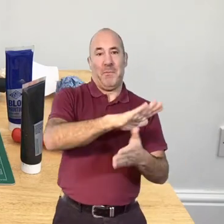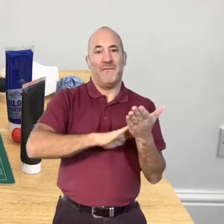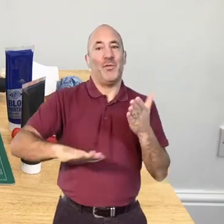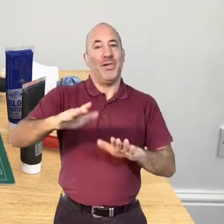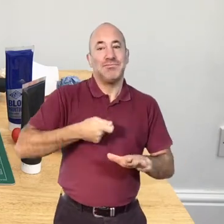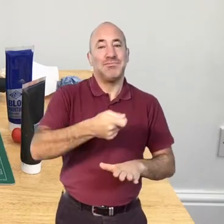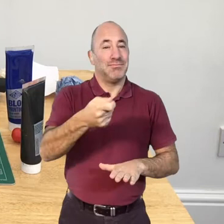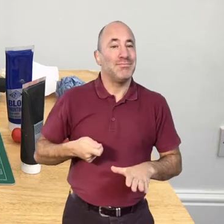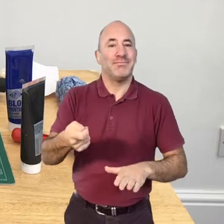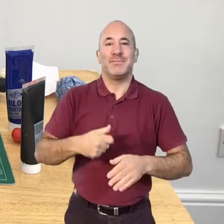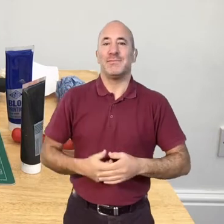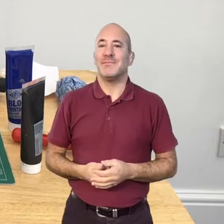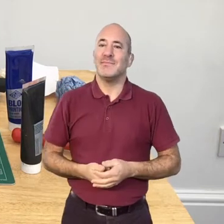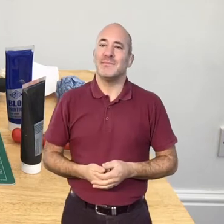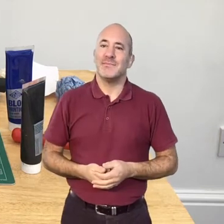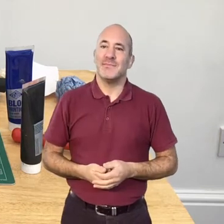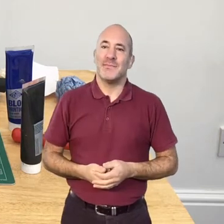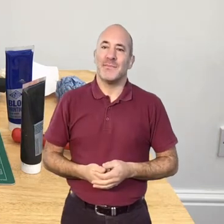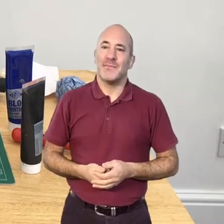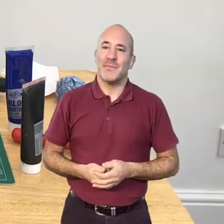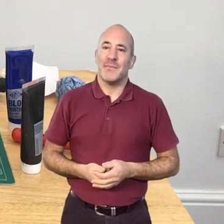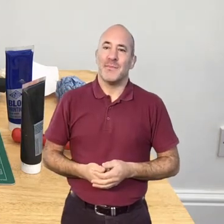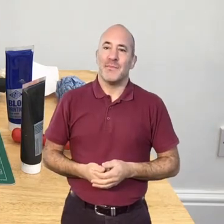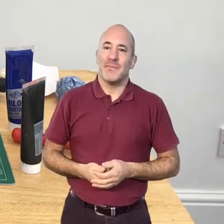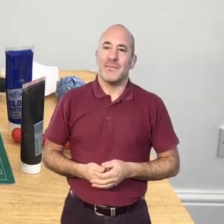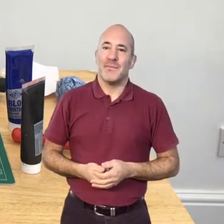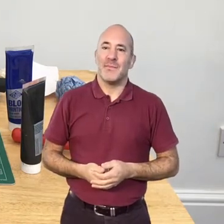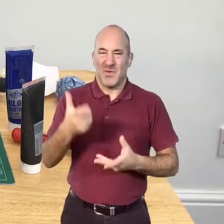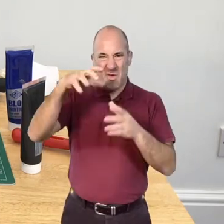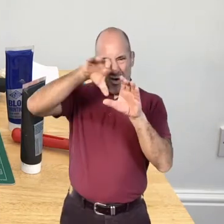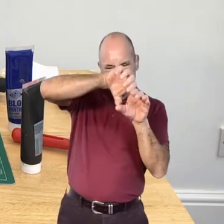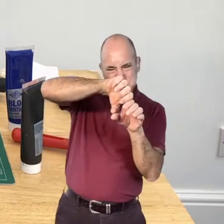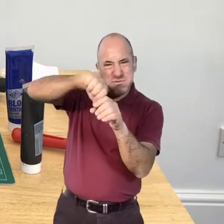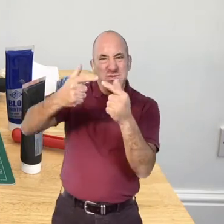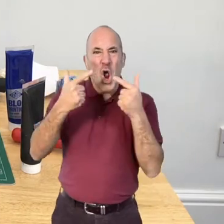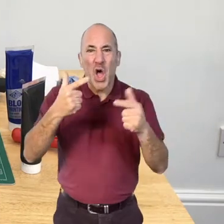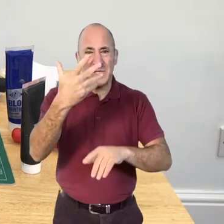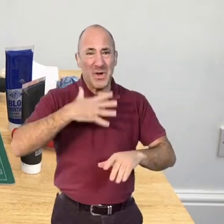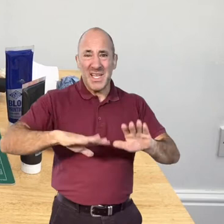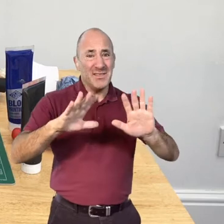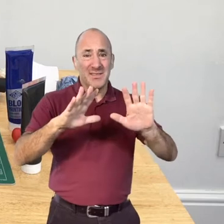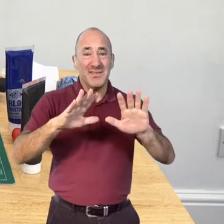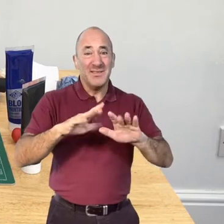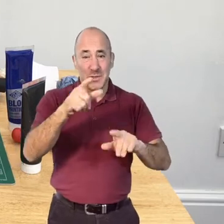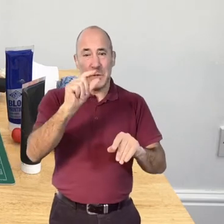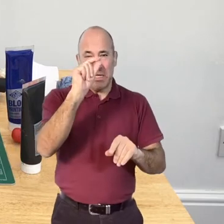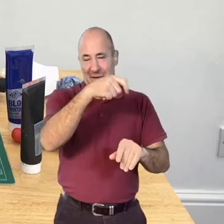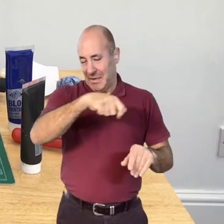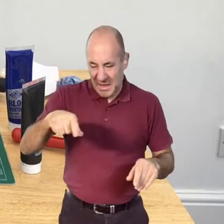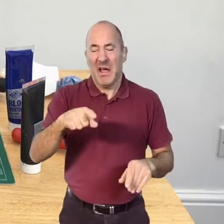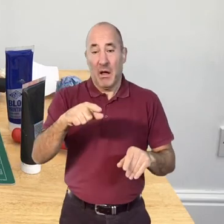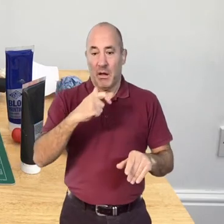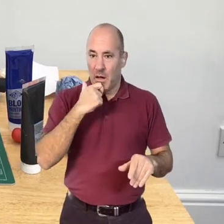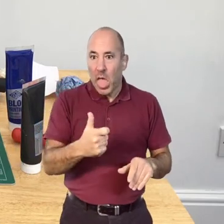paint is all rolled out. You don't actually need that much ink. You'd be surprised at how little